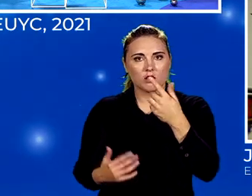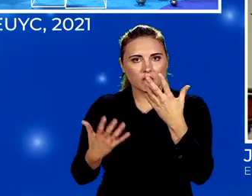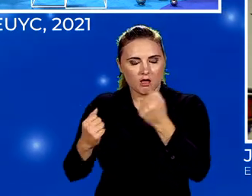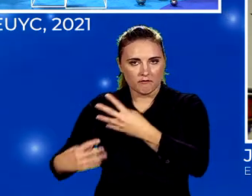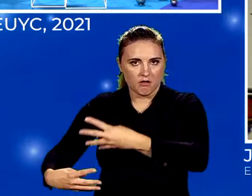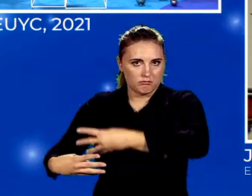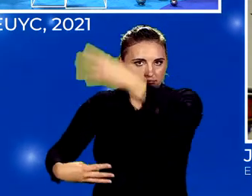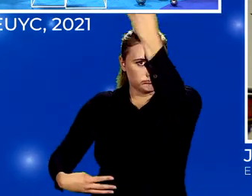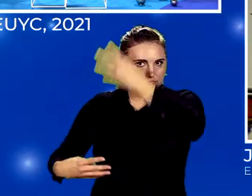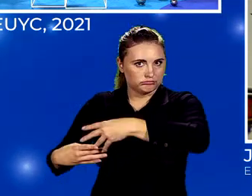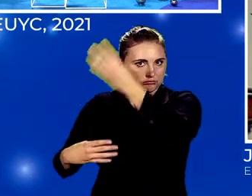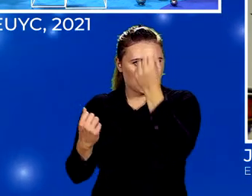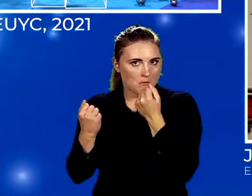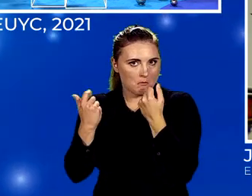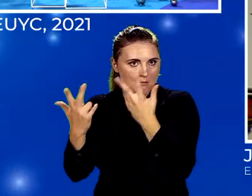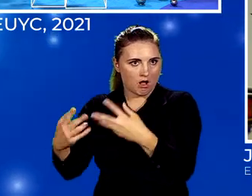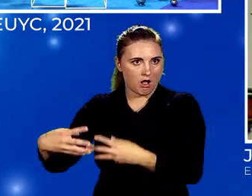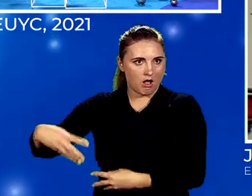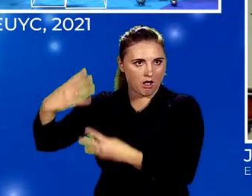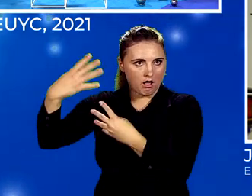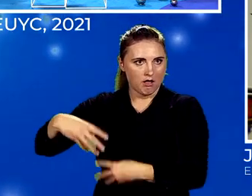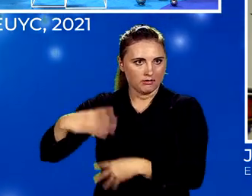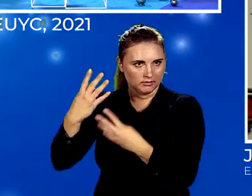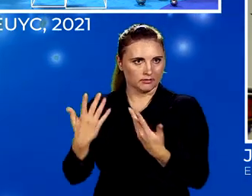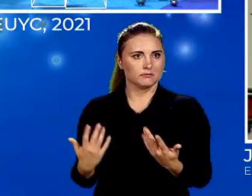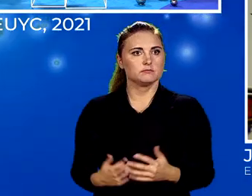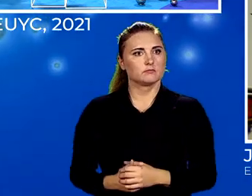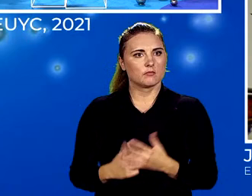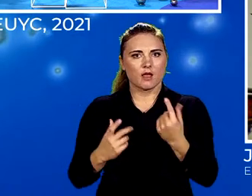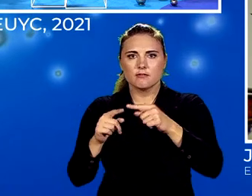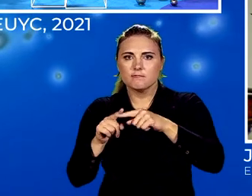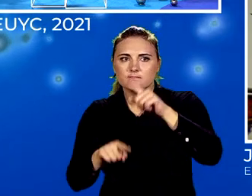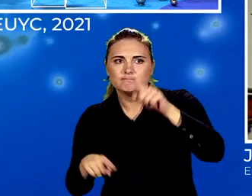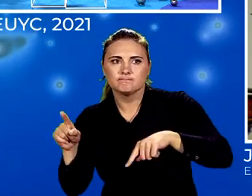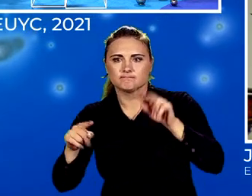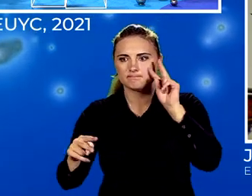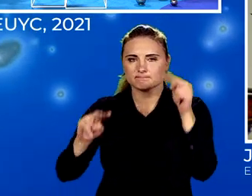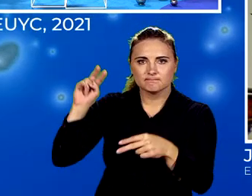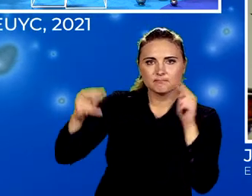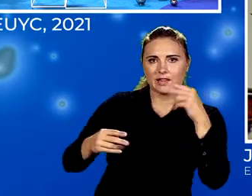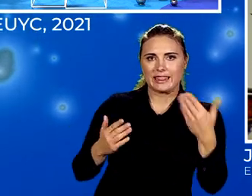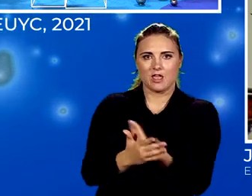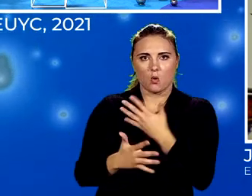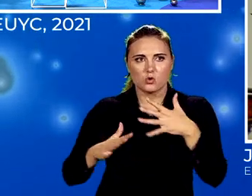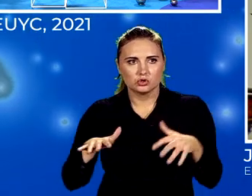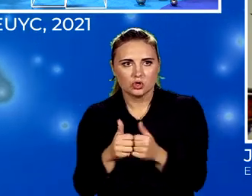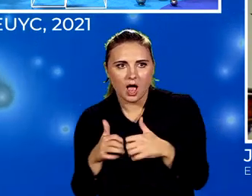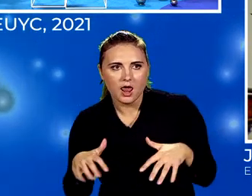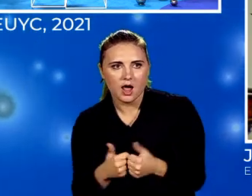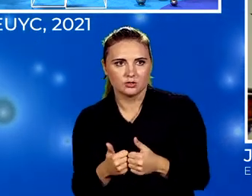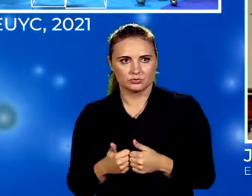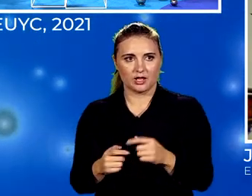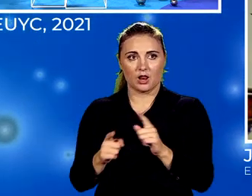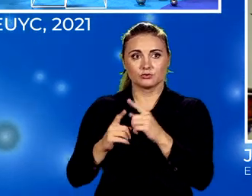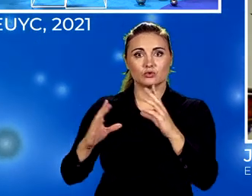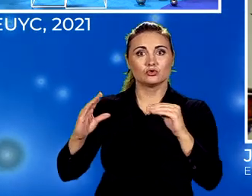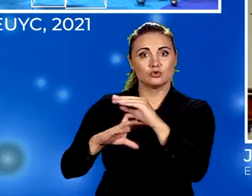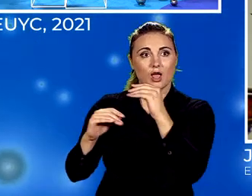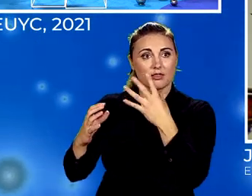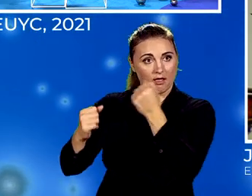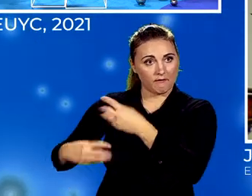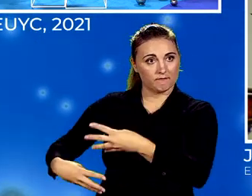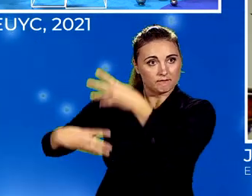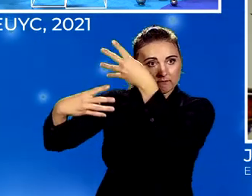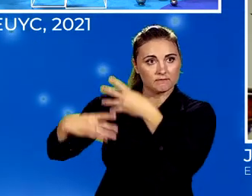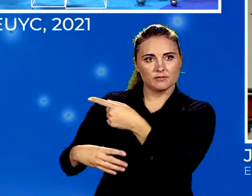mentioned Salto Inclusion and Diversity, and they also have quite some resources. They have shared them with you in the chat, so check them out. I would like to